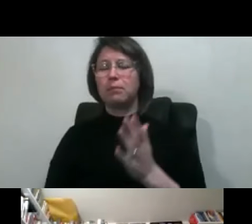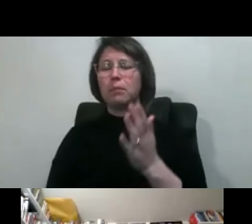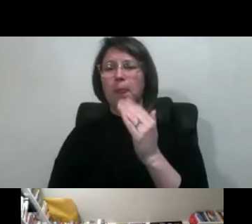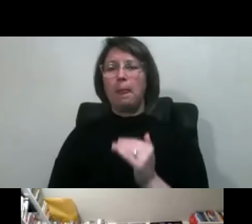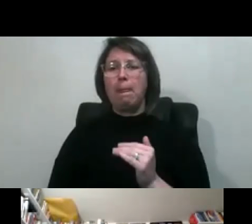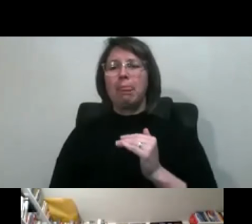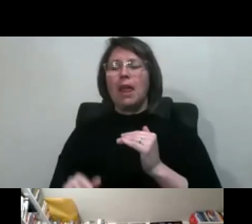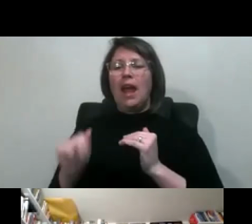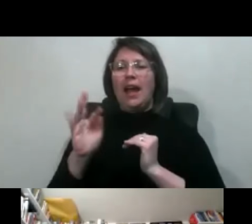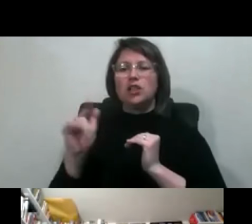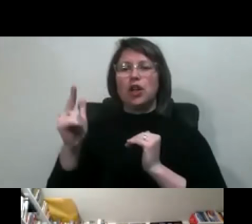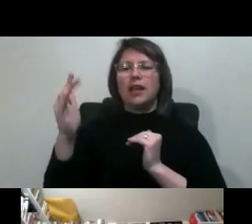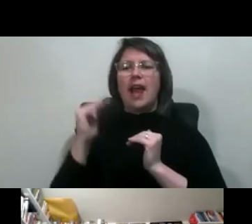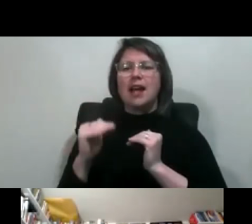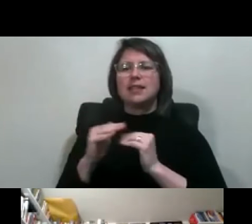Next,